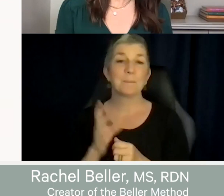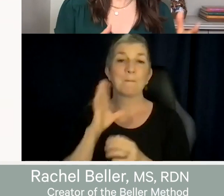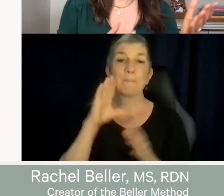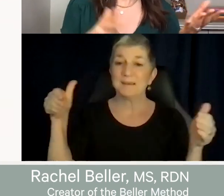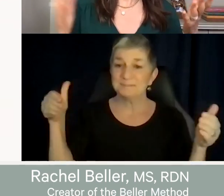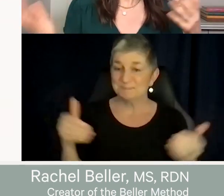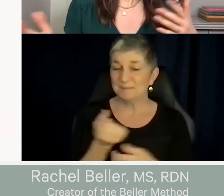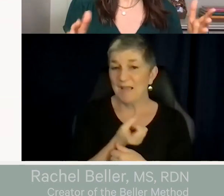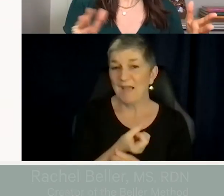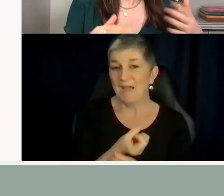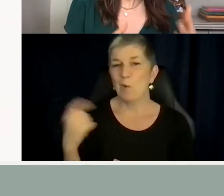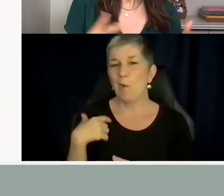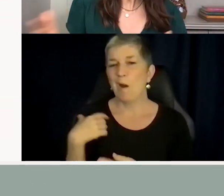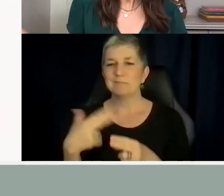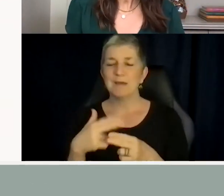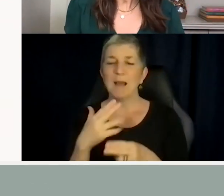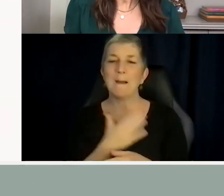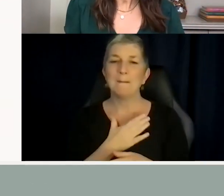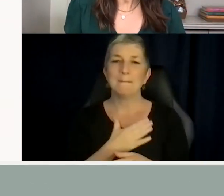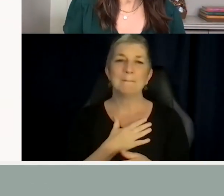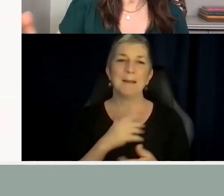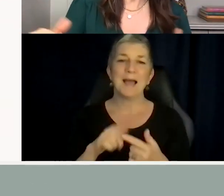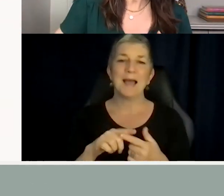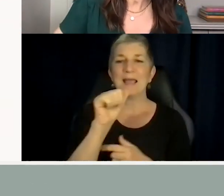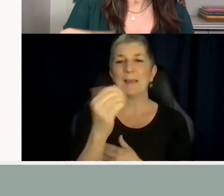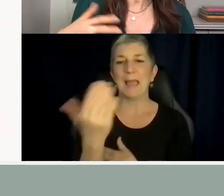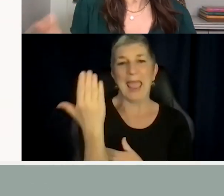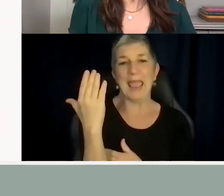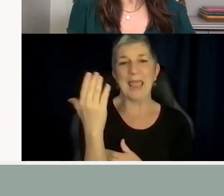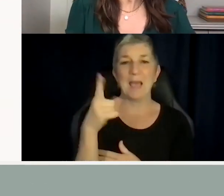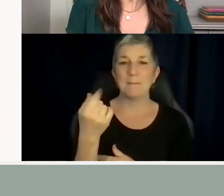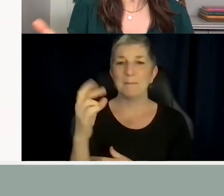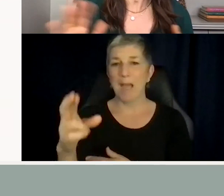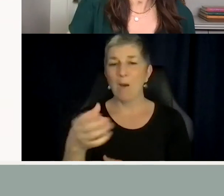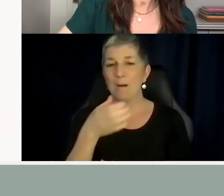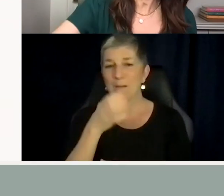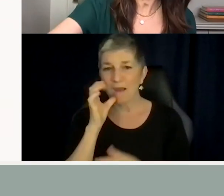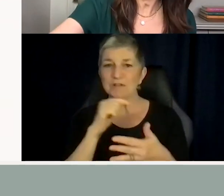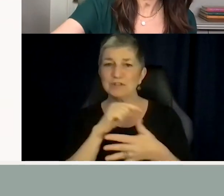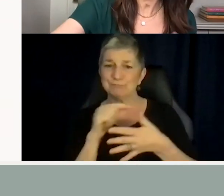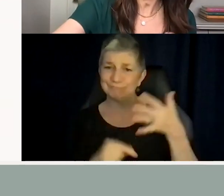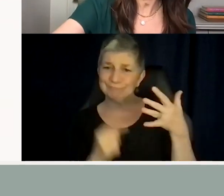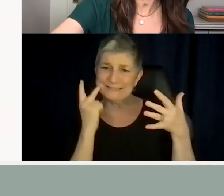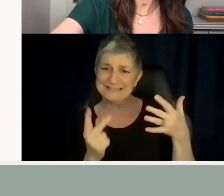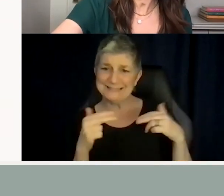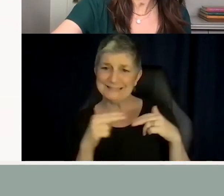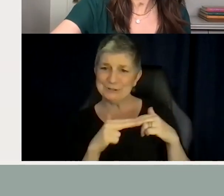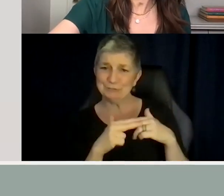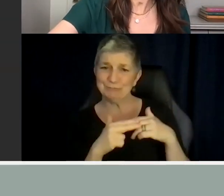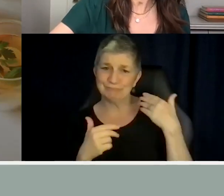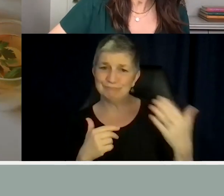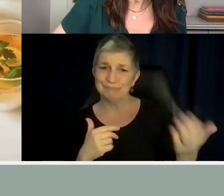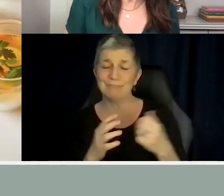introduce a few what I call some of my AM power beverages: a deep bloat, a mushroom latte, a golden matcha latte,